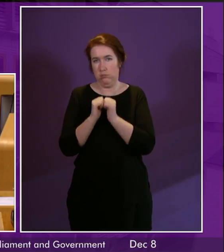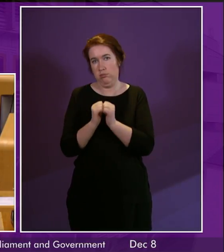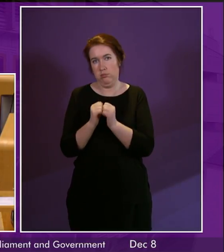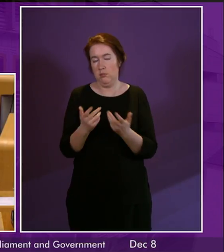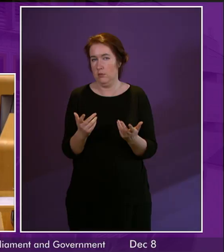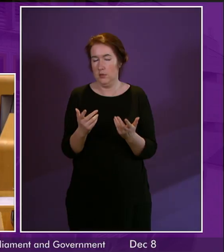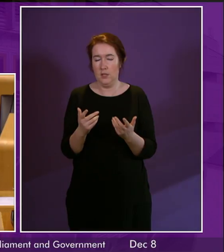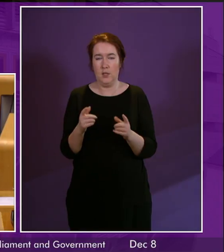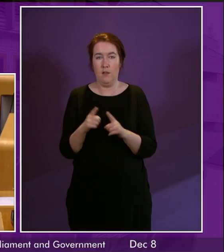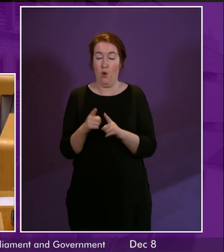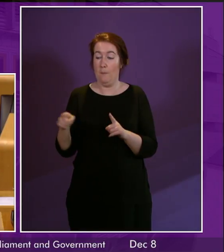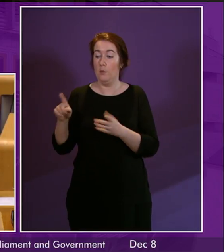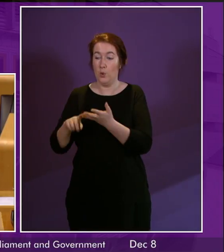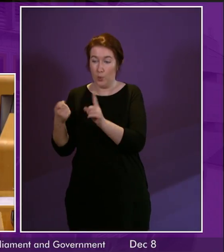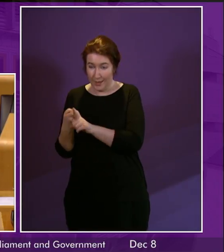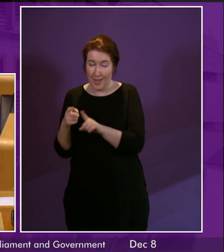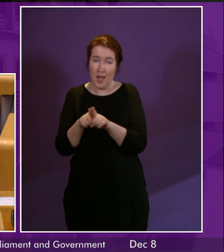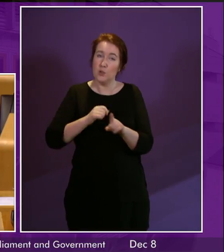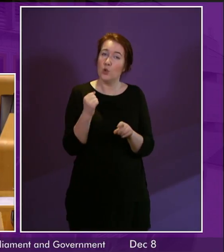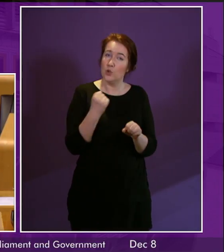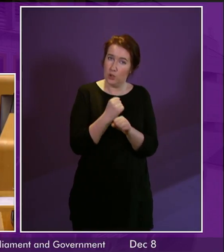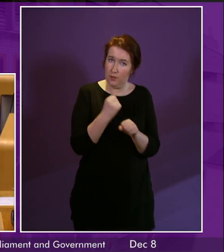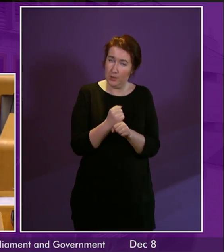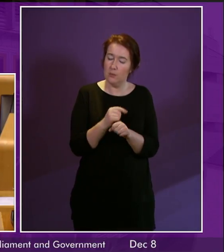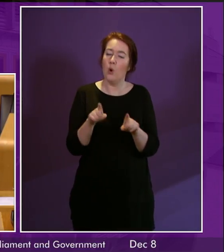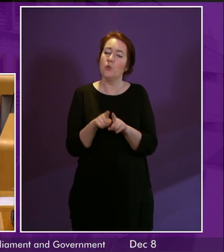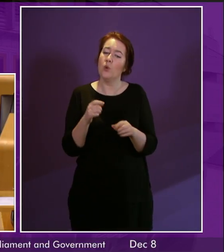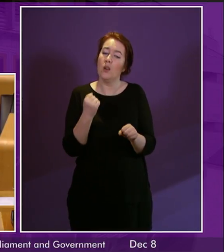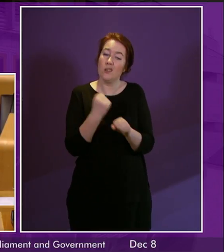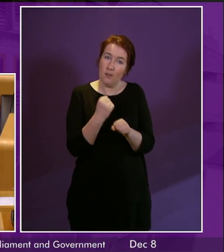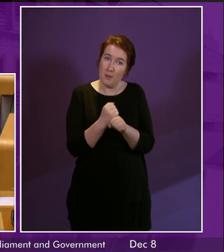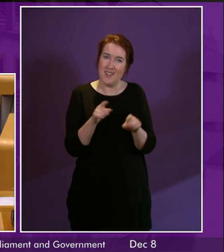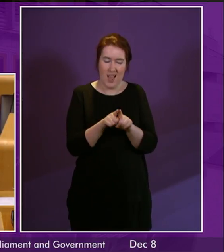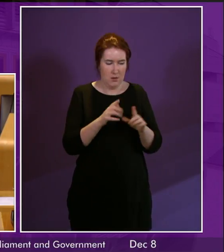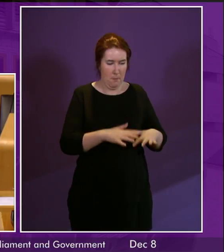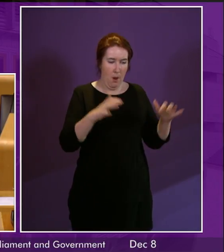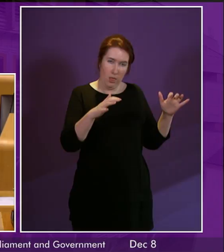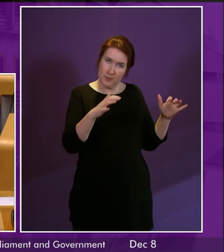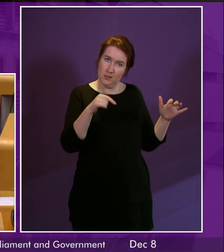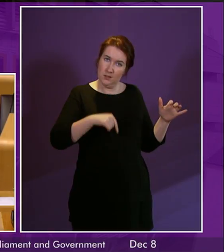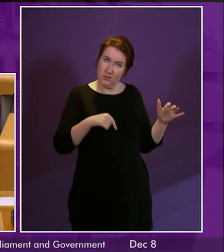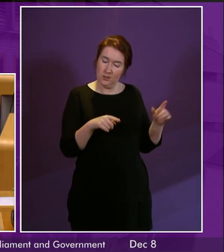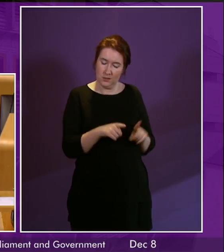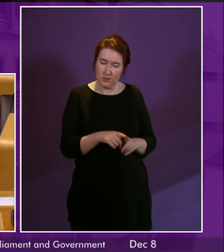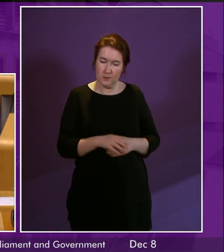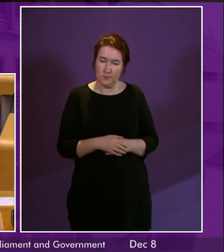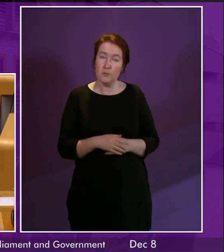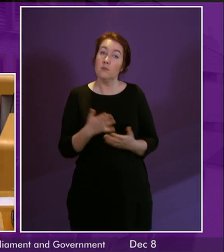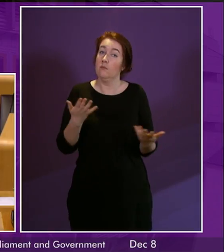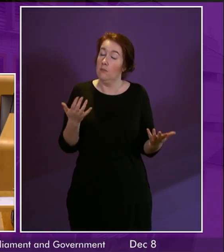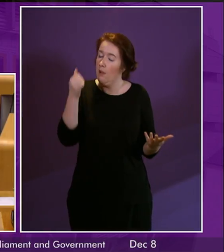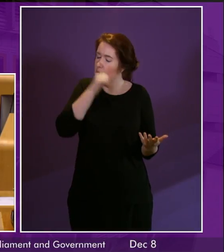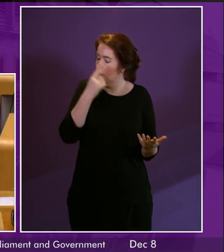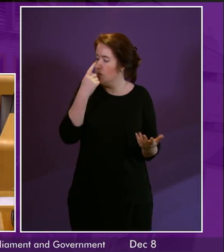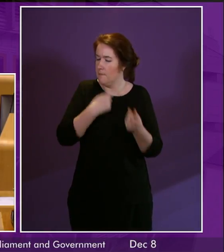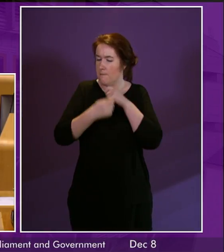between the UK and the Scottish Government, and also between the Government and this Parliament. Clearly that can become a